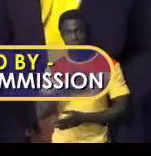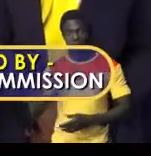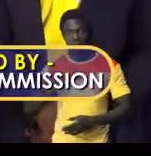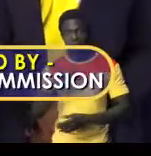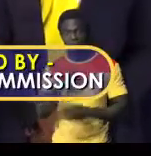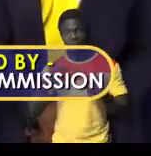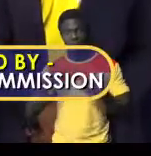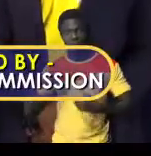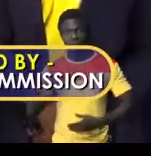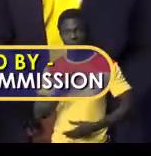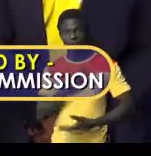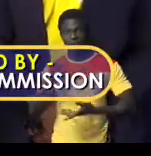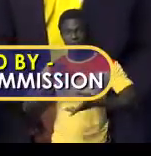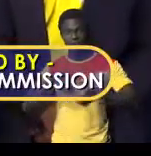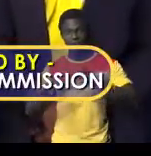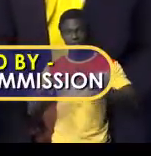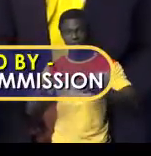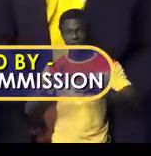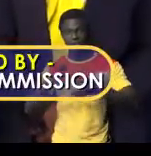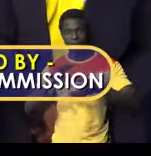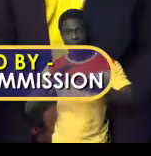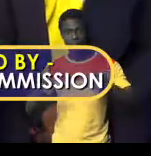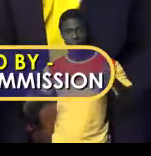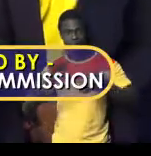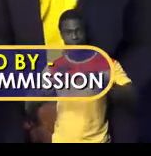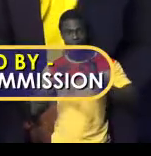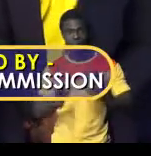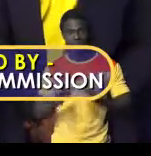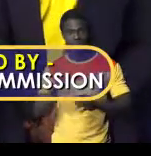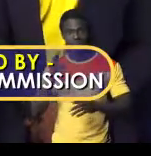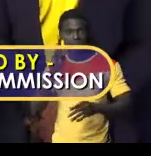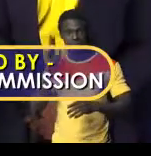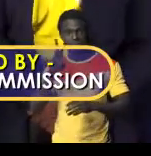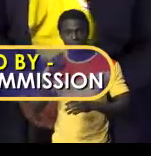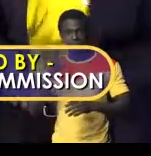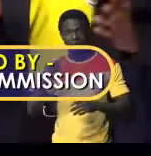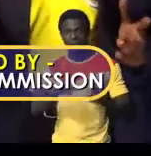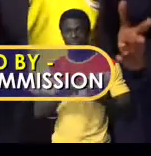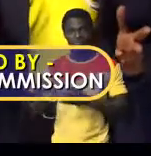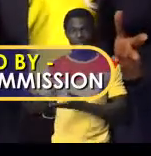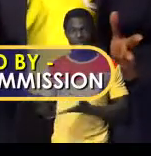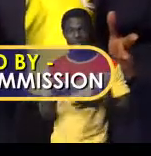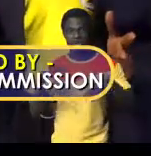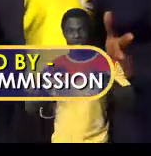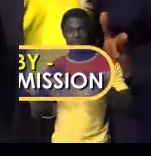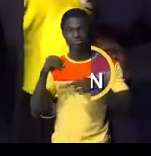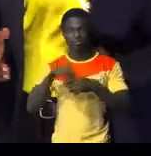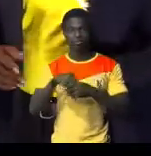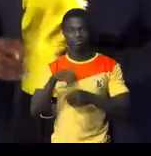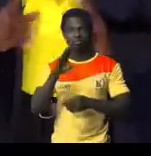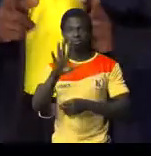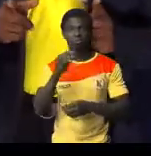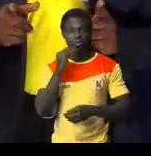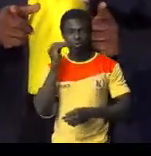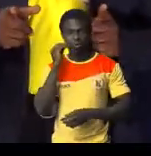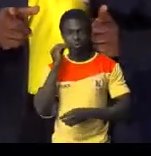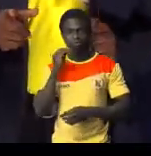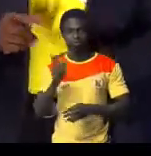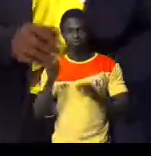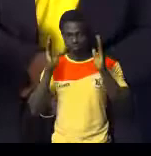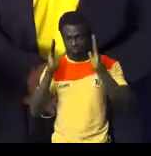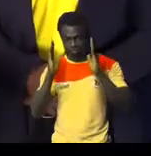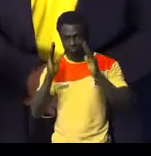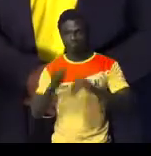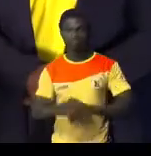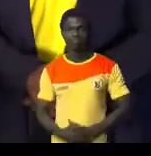And of course, we have our sign language interpreter, Uncle Wale. Together, we are bringing the classroom into your